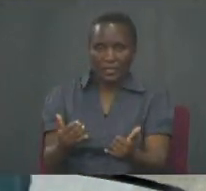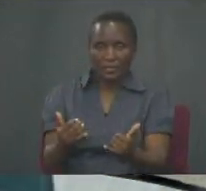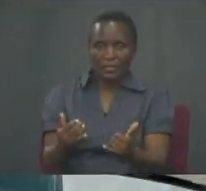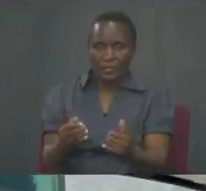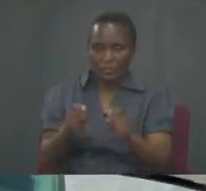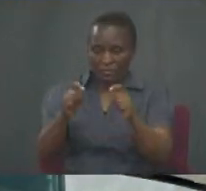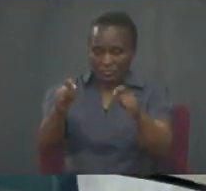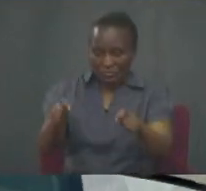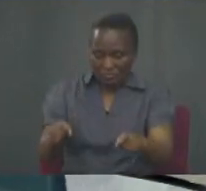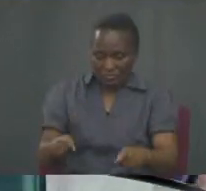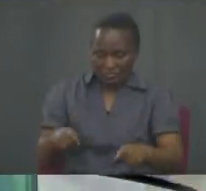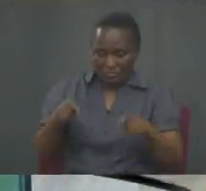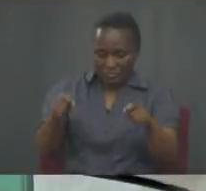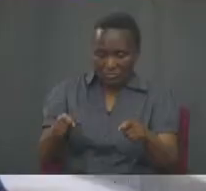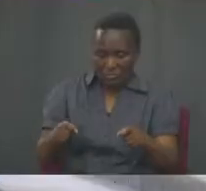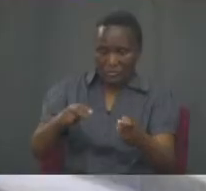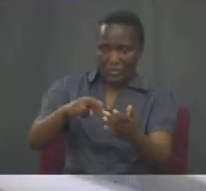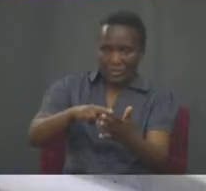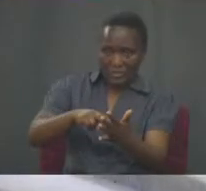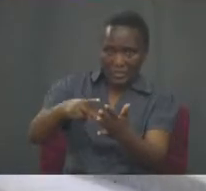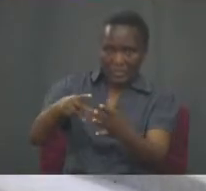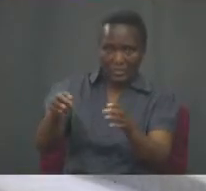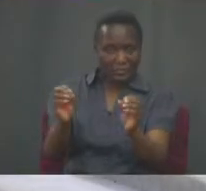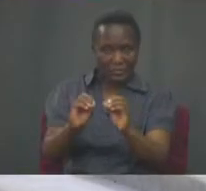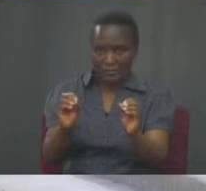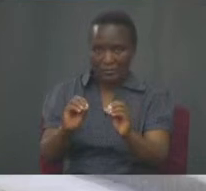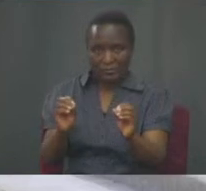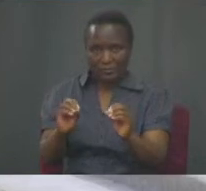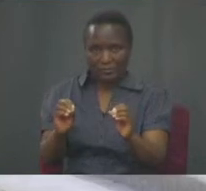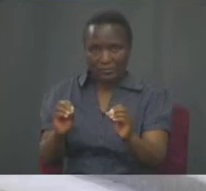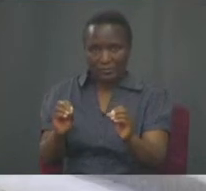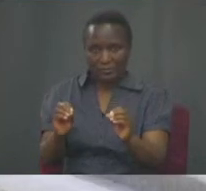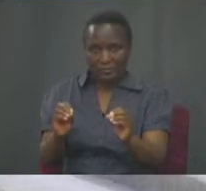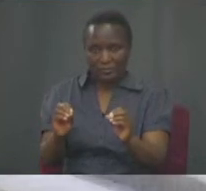run, neither can the wheels of the chariots.